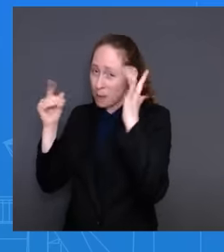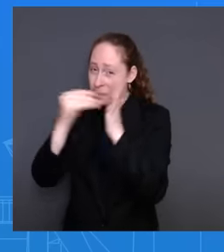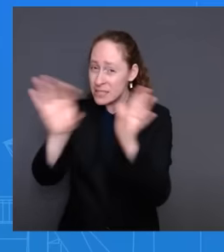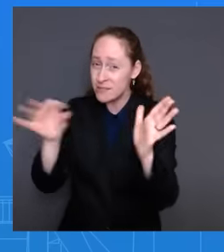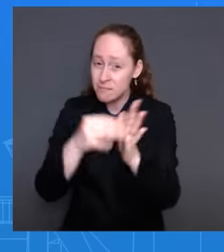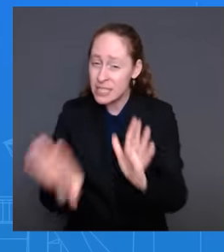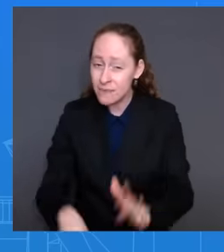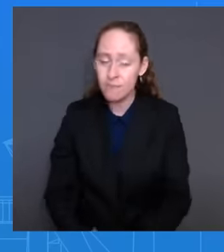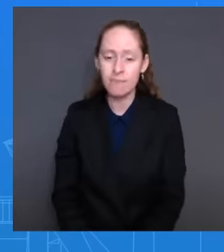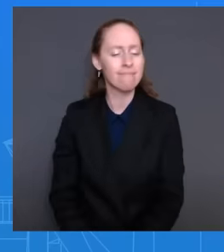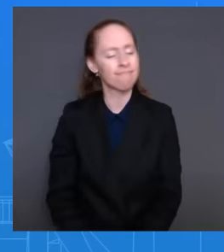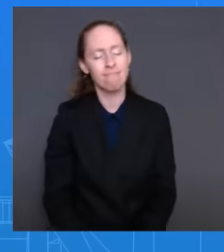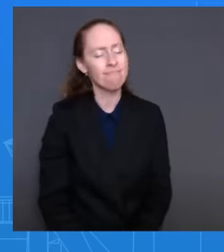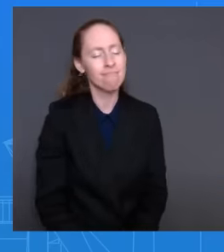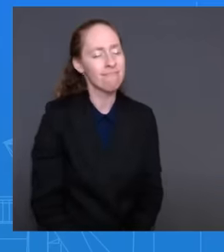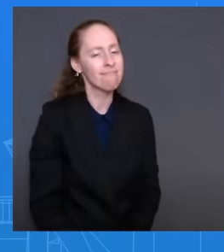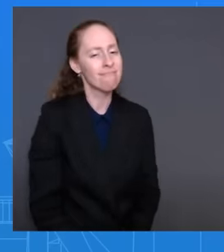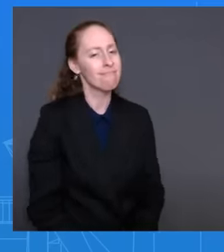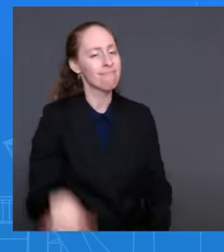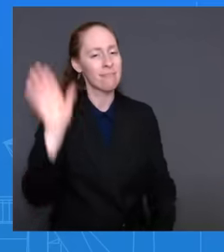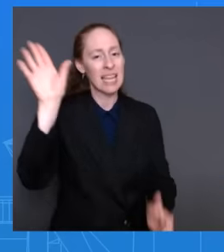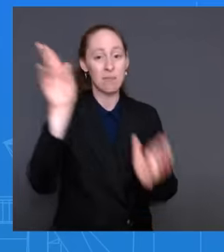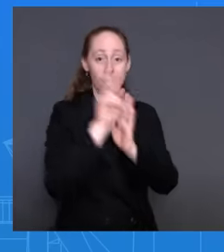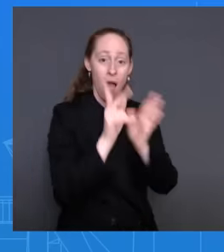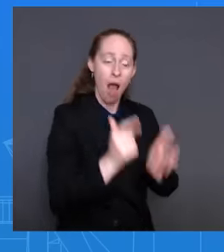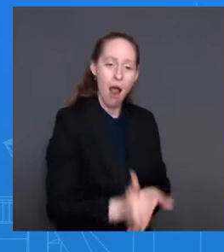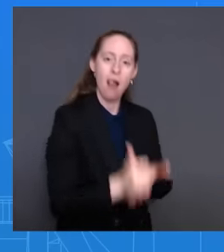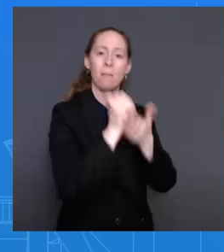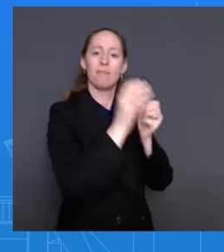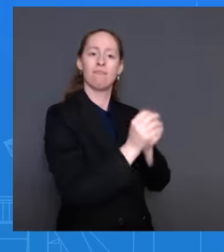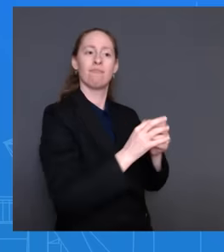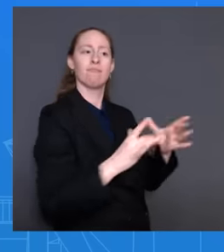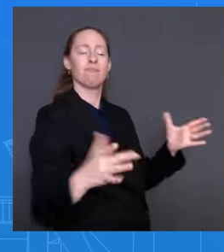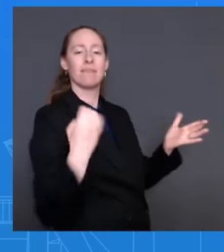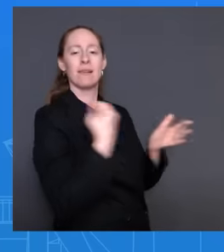what his policies has done.